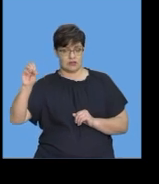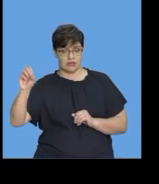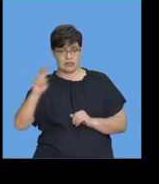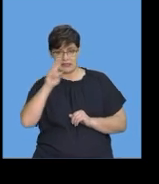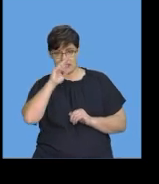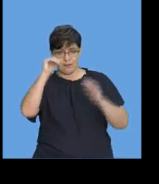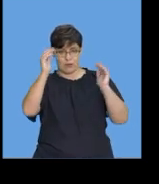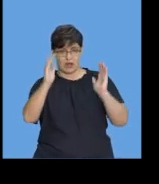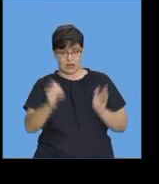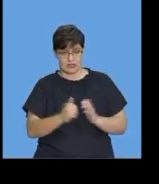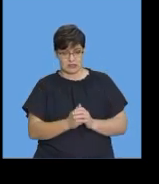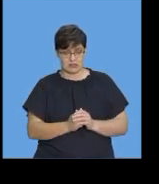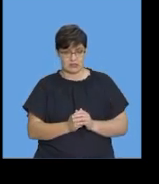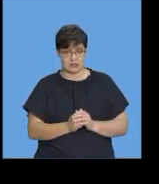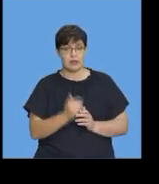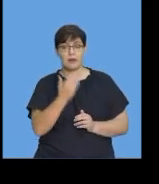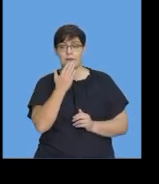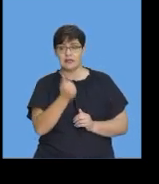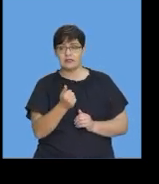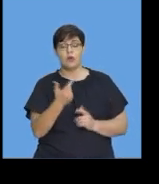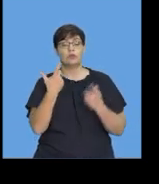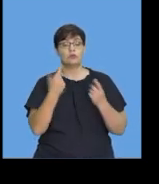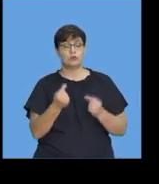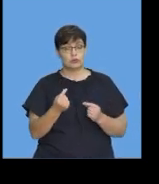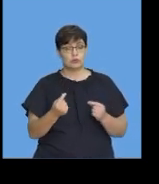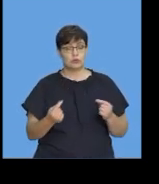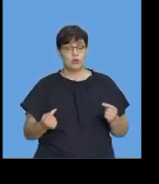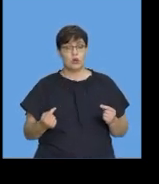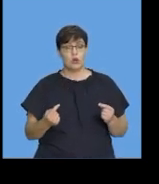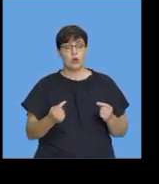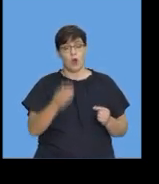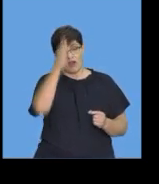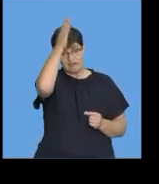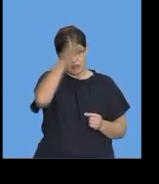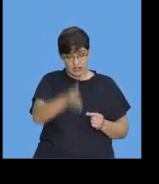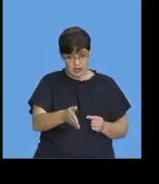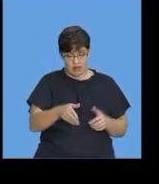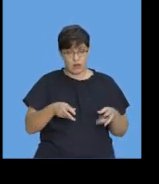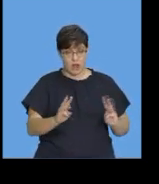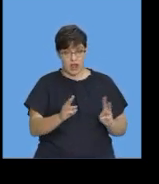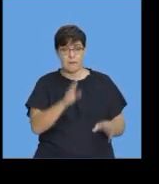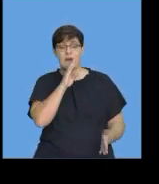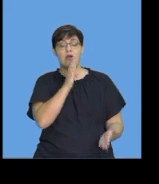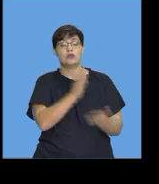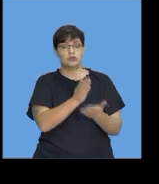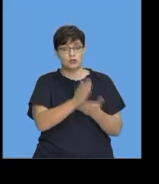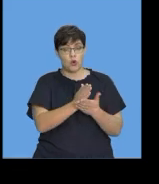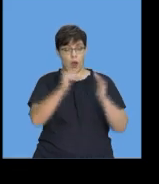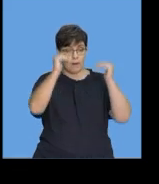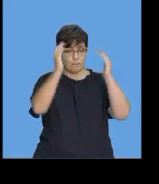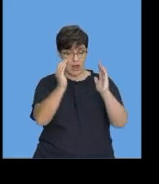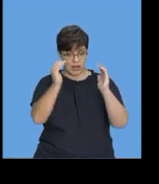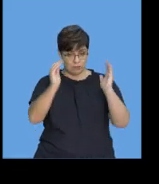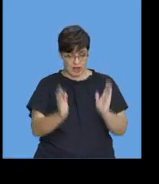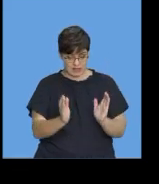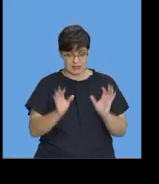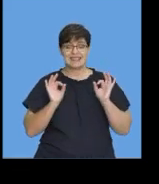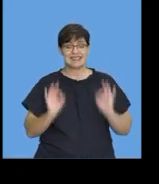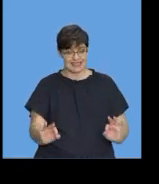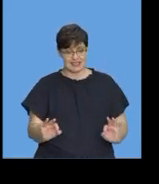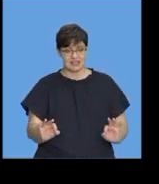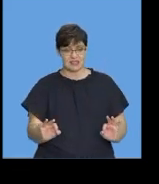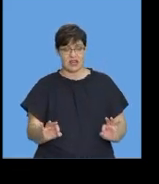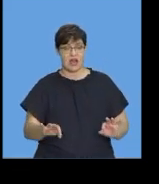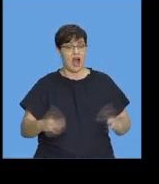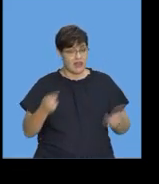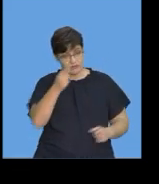see the bracket? Now please, when you're doing the vertical method, make sure that your brackets are placed correctly. Otherwise,